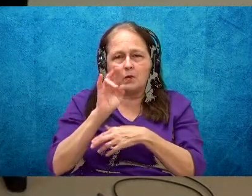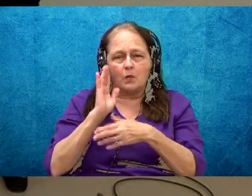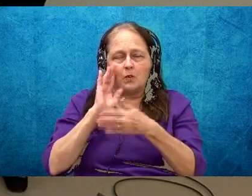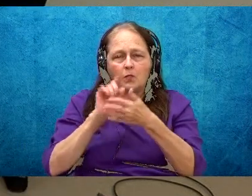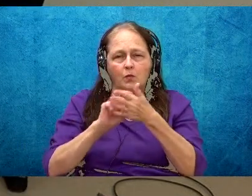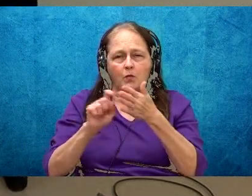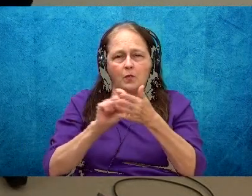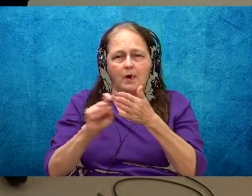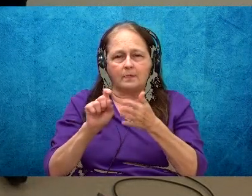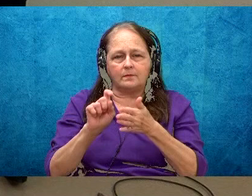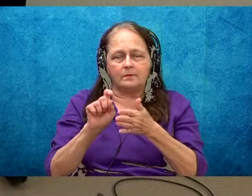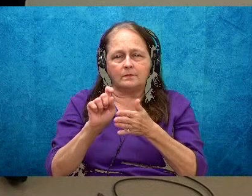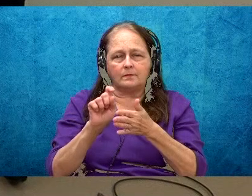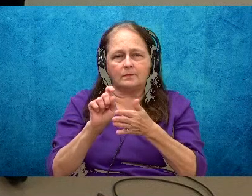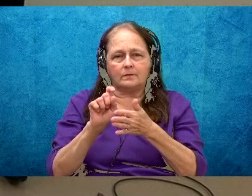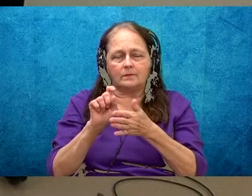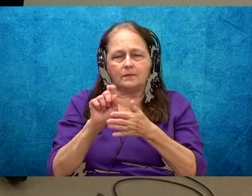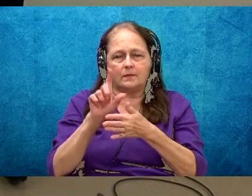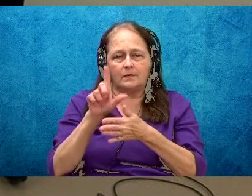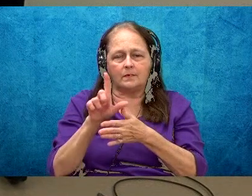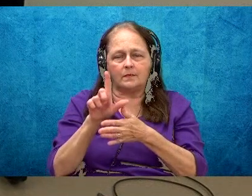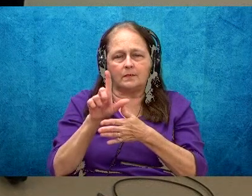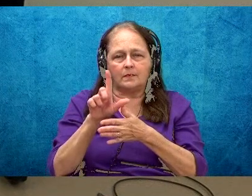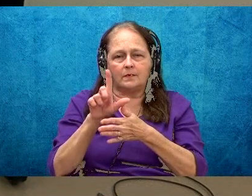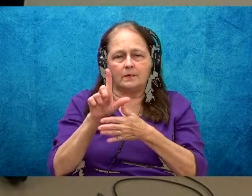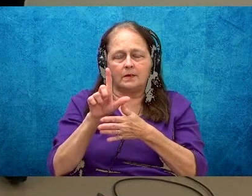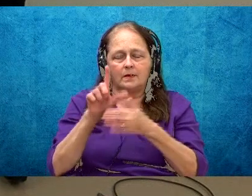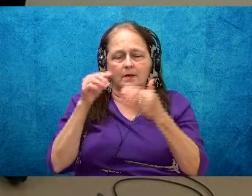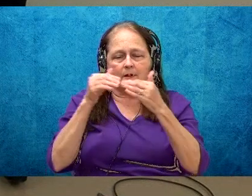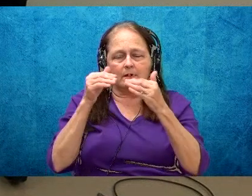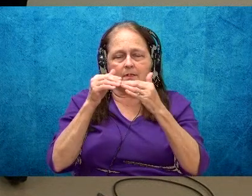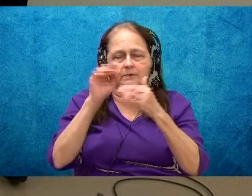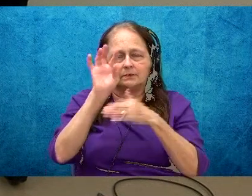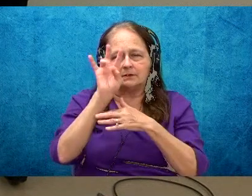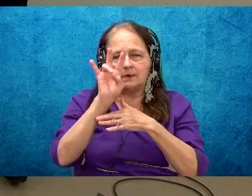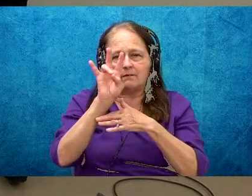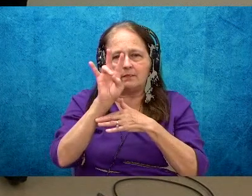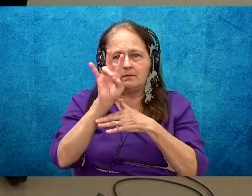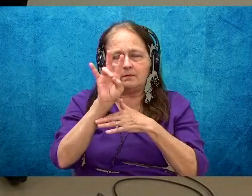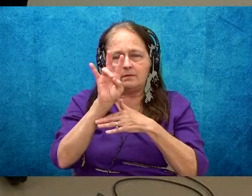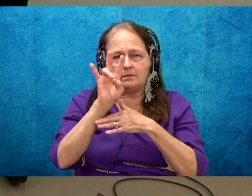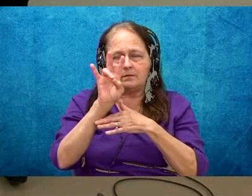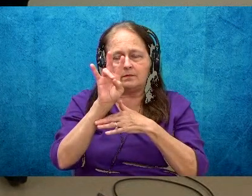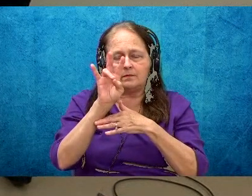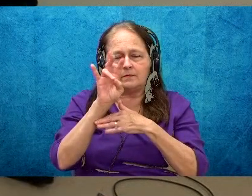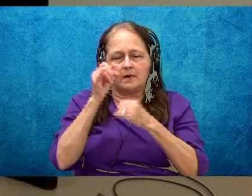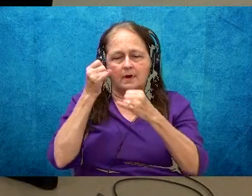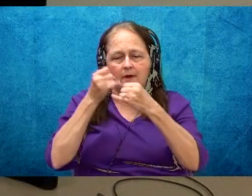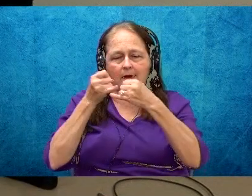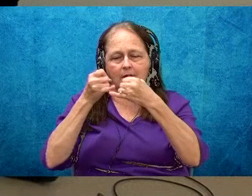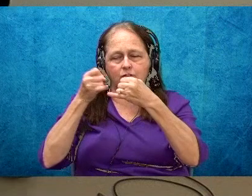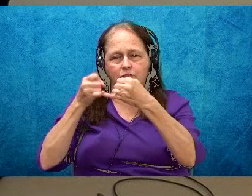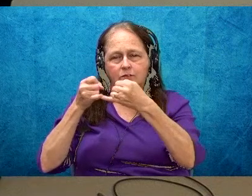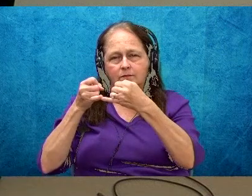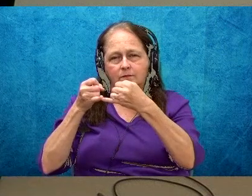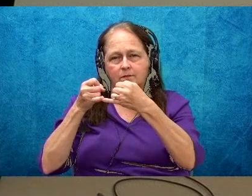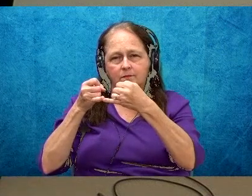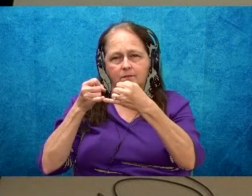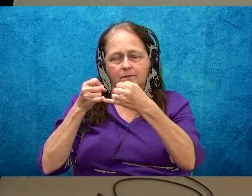write L equals 7 inches.